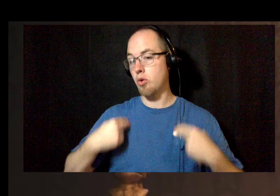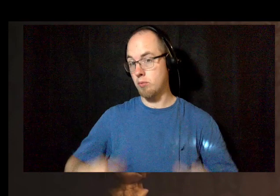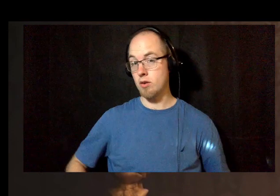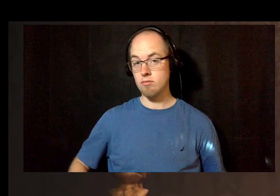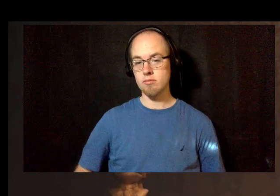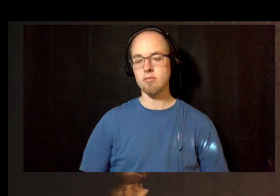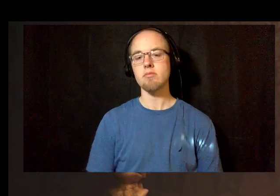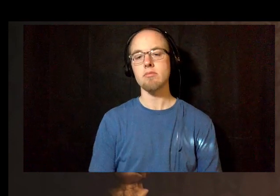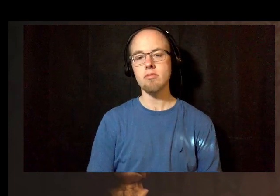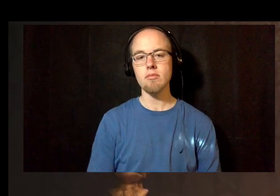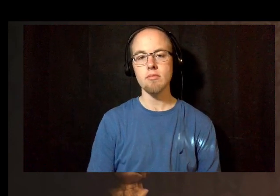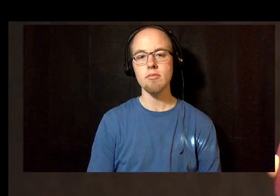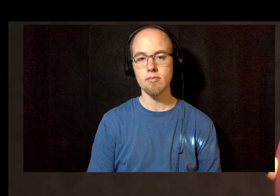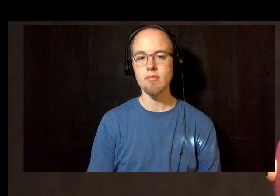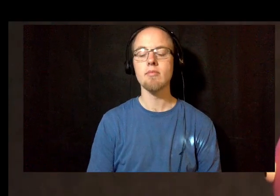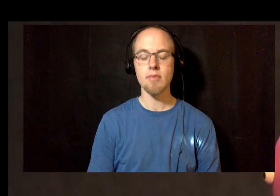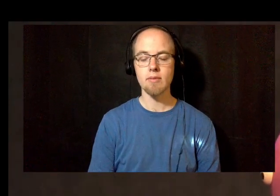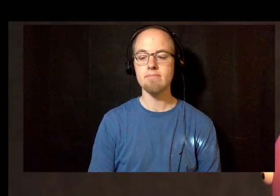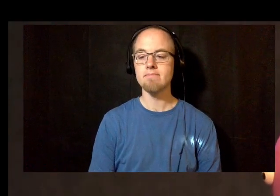that?